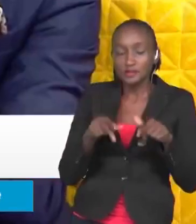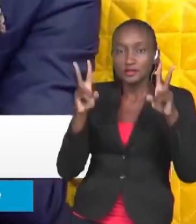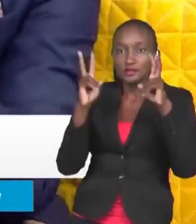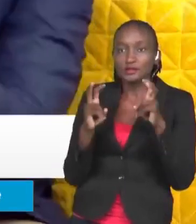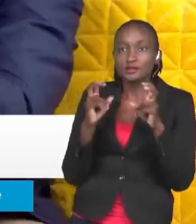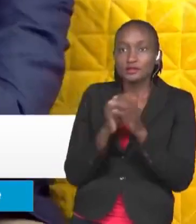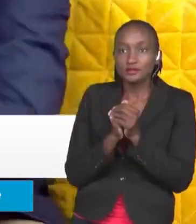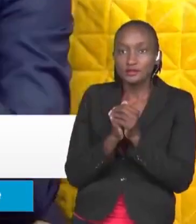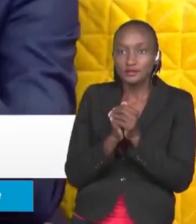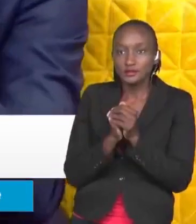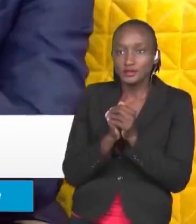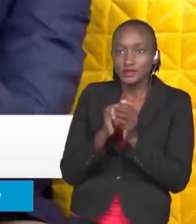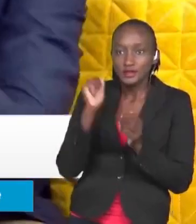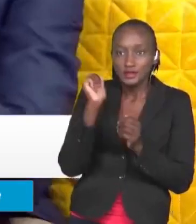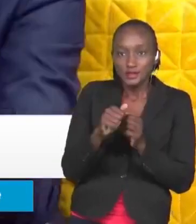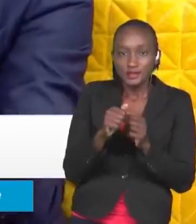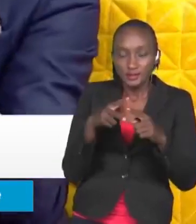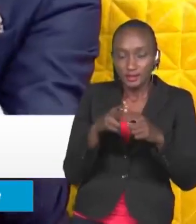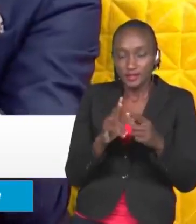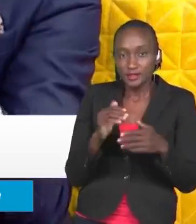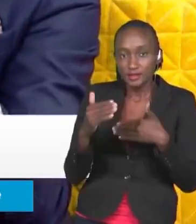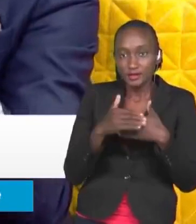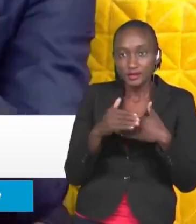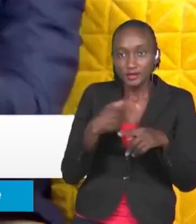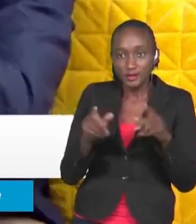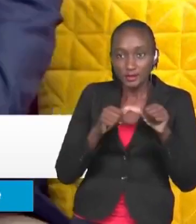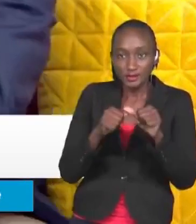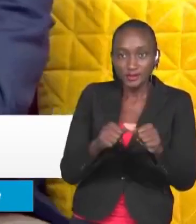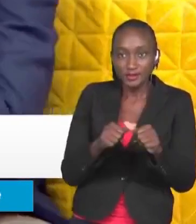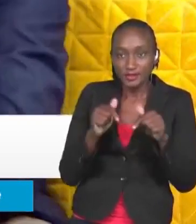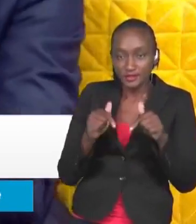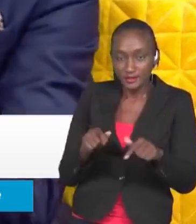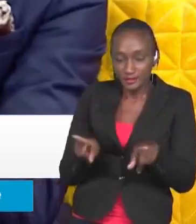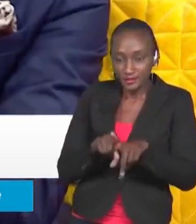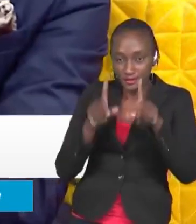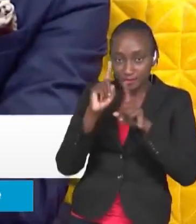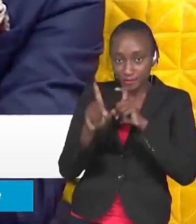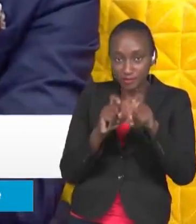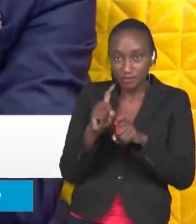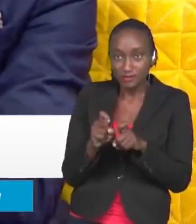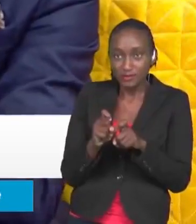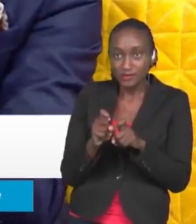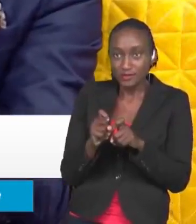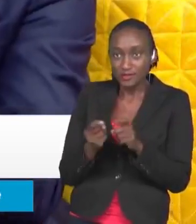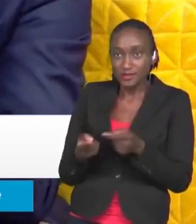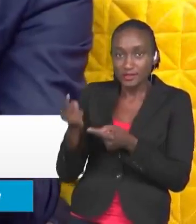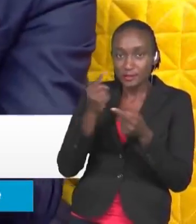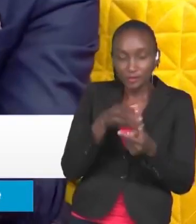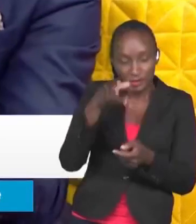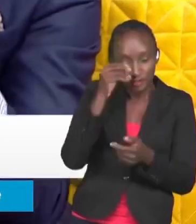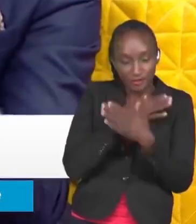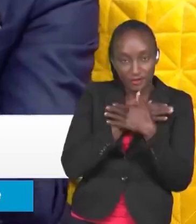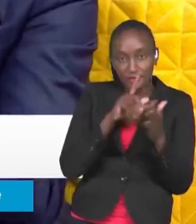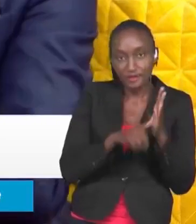situation. Sorry I'm cutting you short, but you'll continue with this. This is still your question. I'll come to Omuga later on.